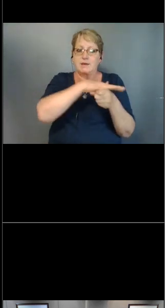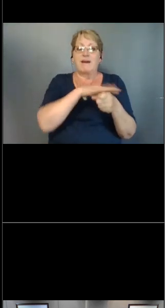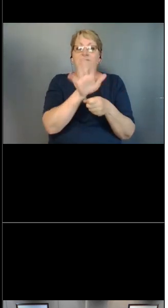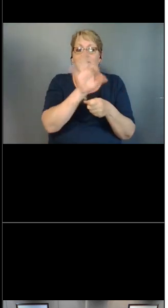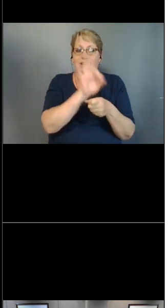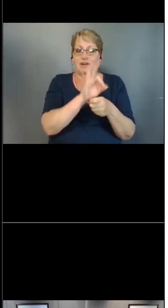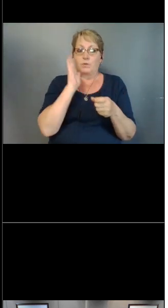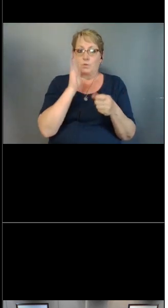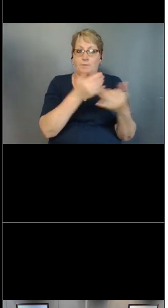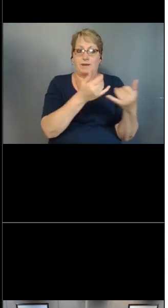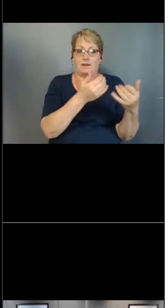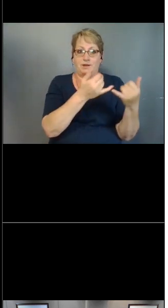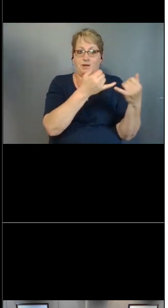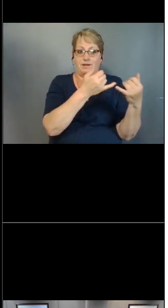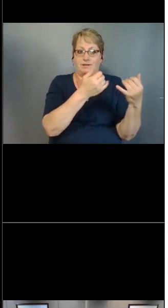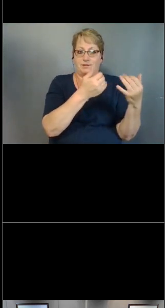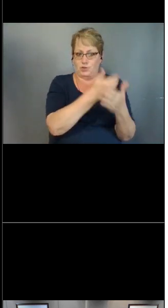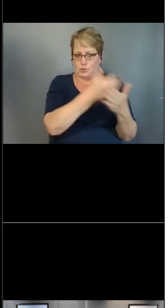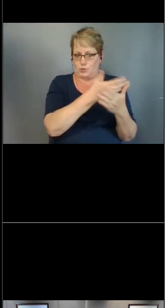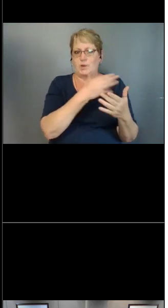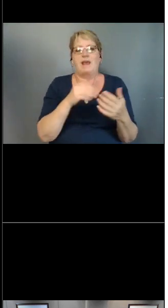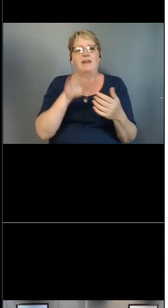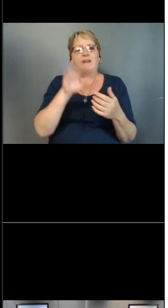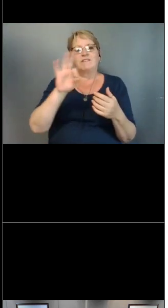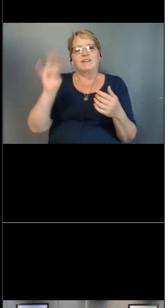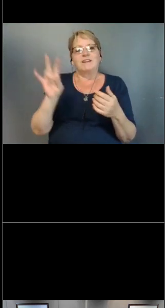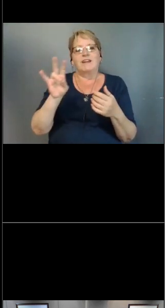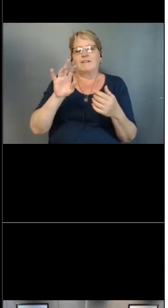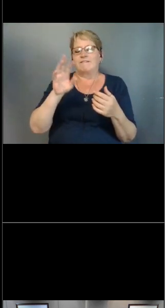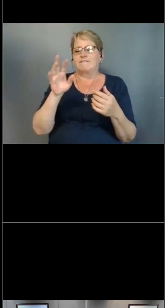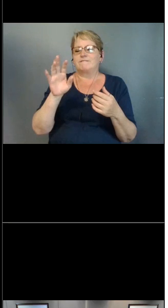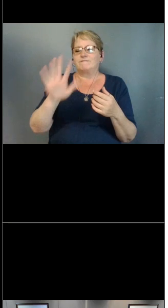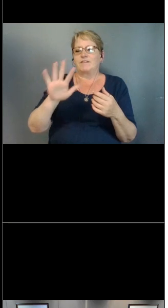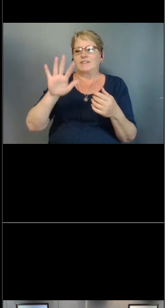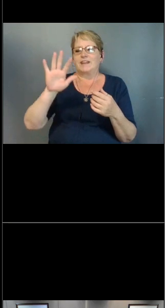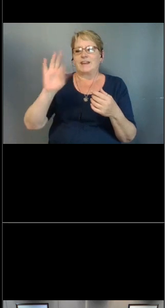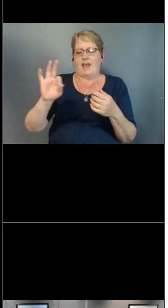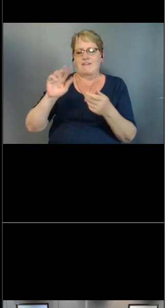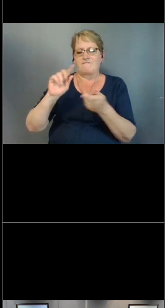current 55F variant. We were able to create a new route out of the 55,